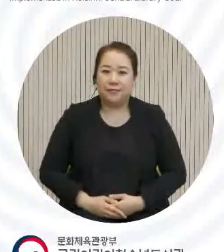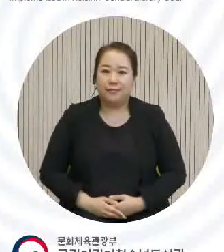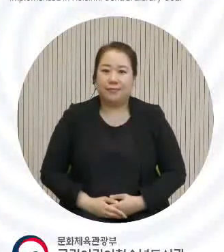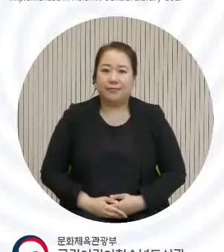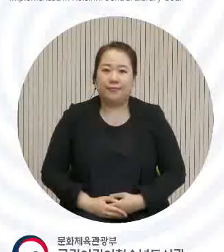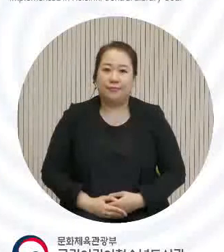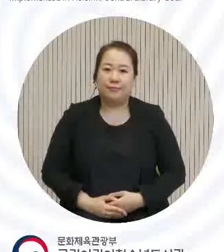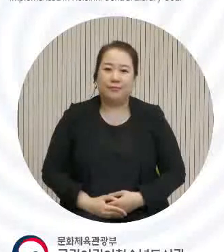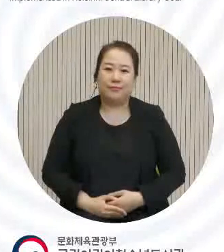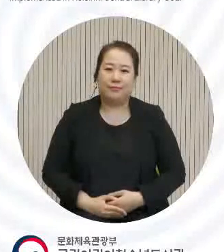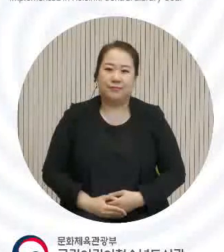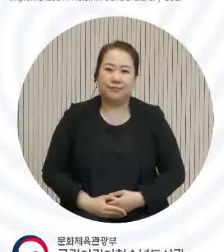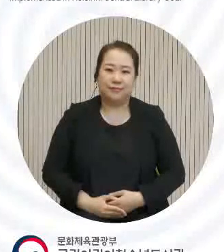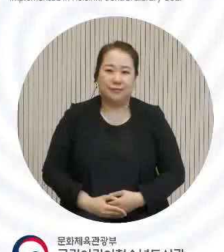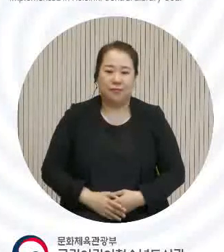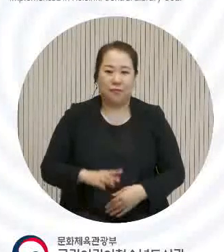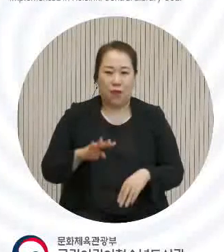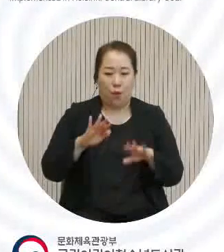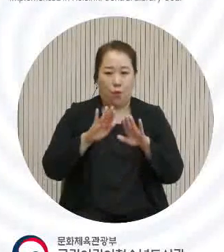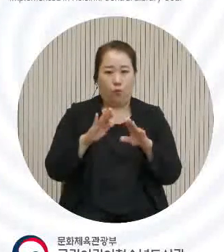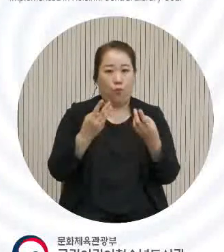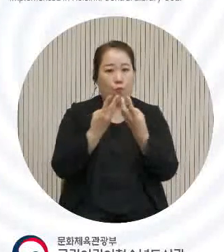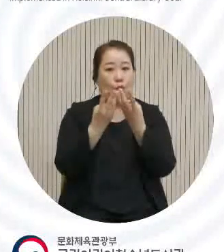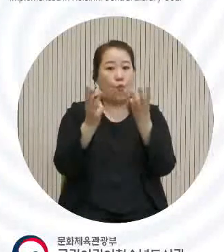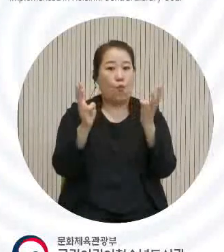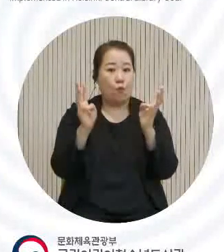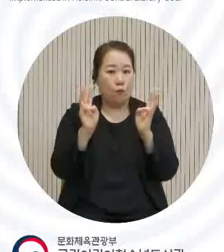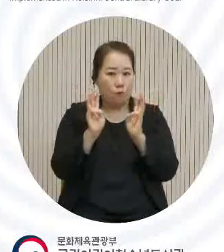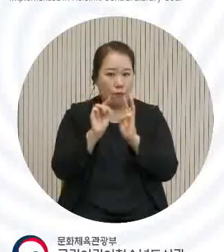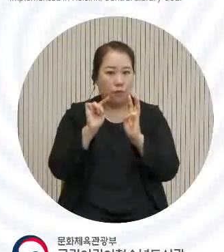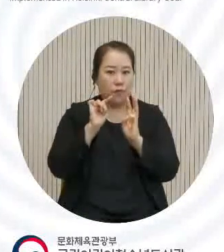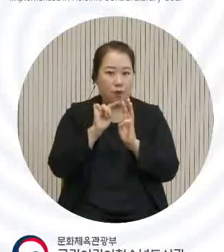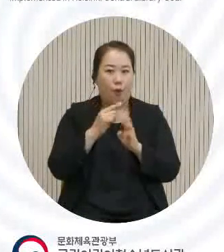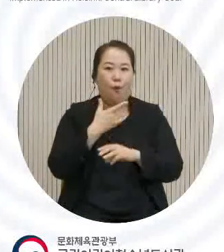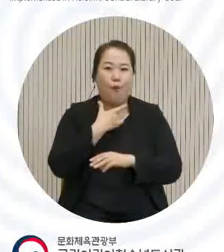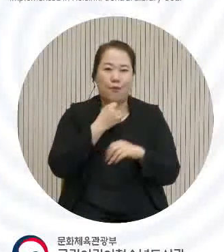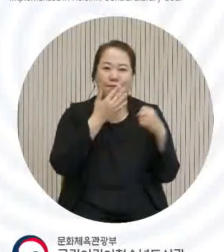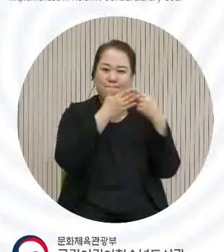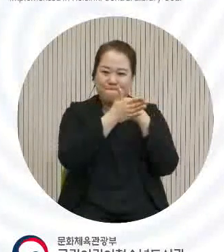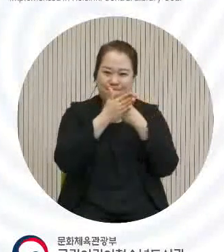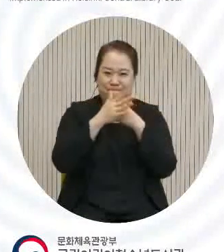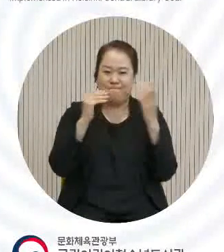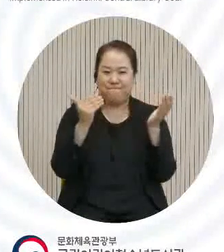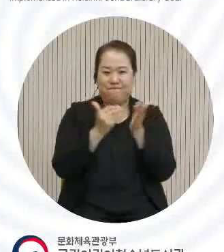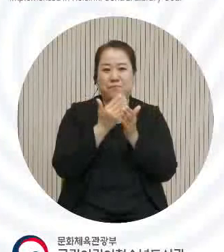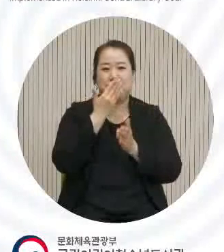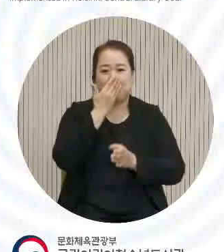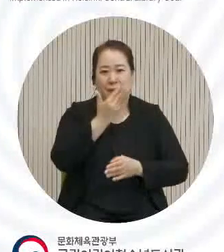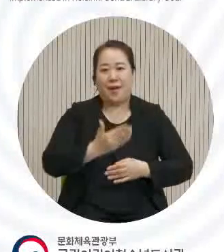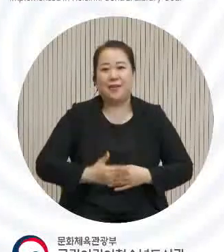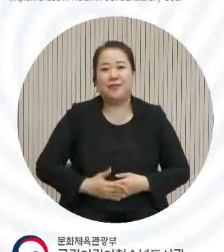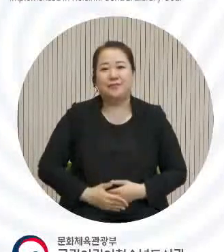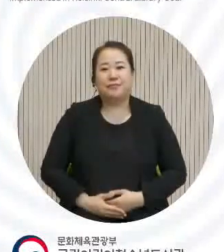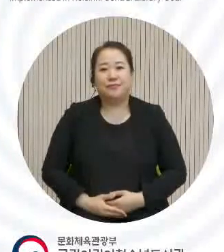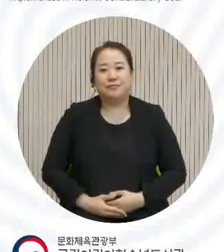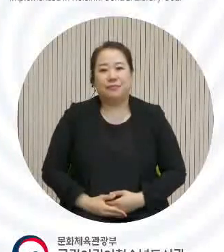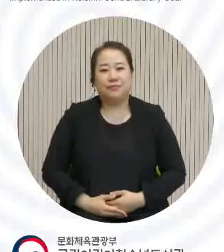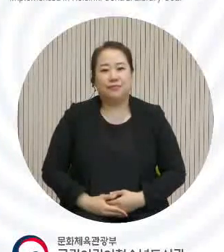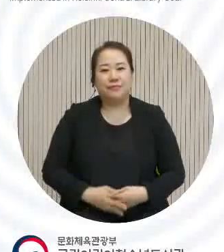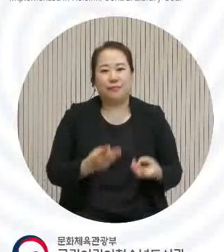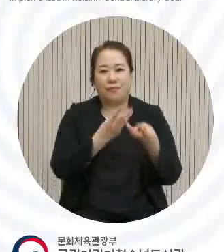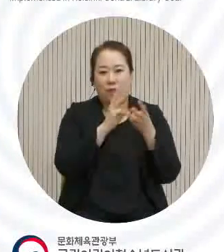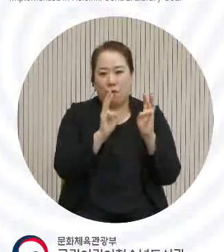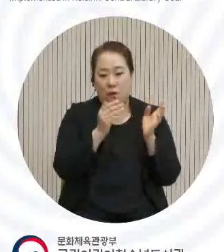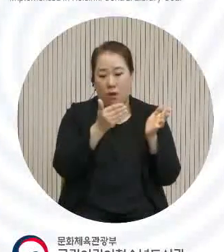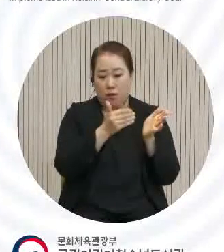All the workshops I will be presenting here can be concluded as wanted. The group can gather into the closed space